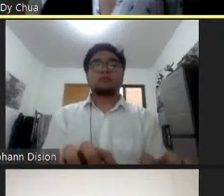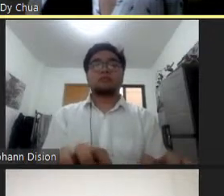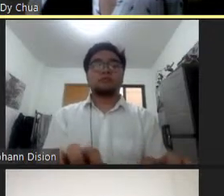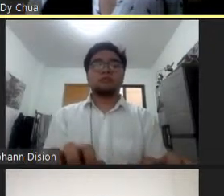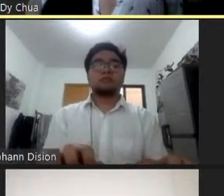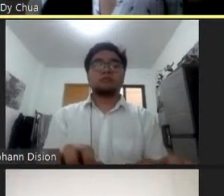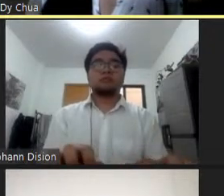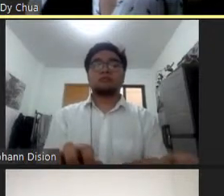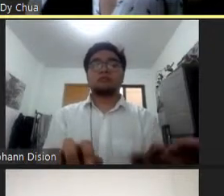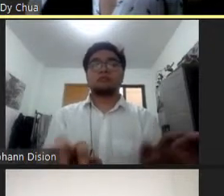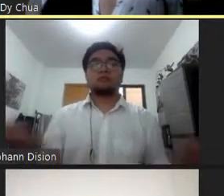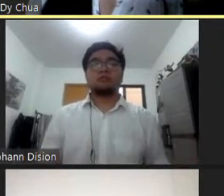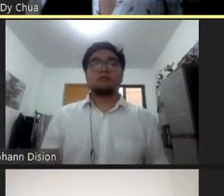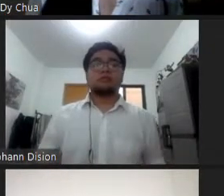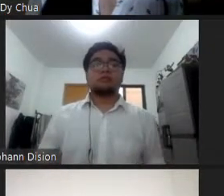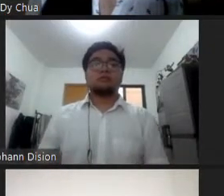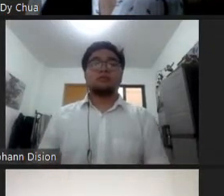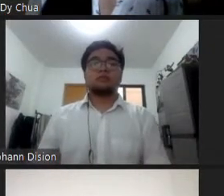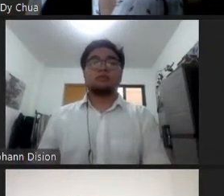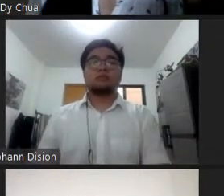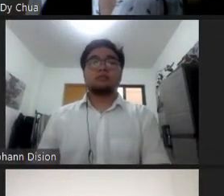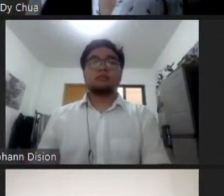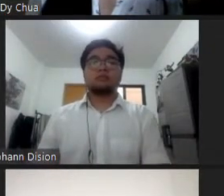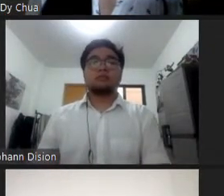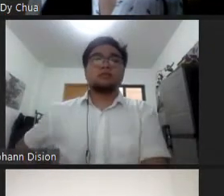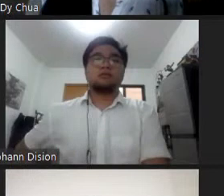I think it froze.